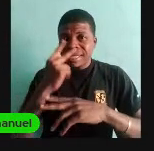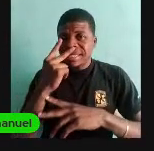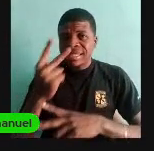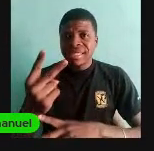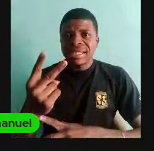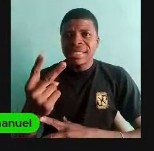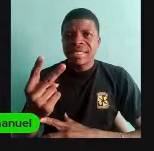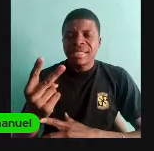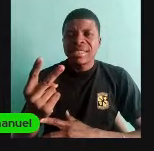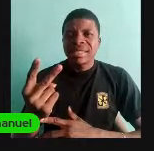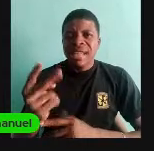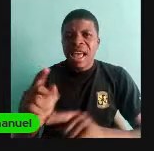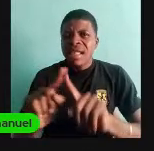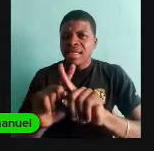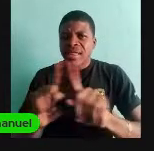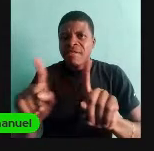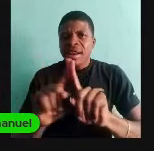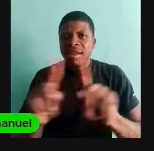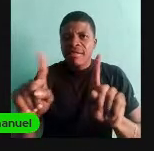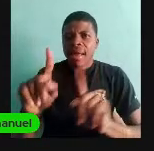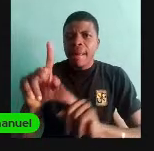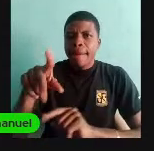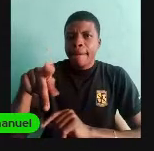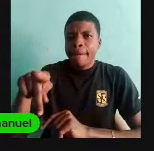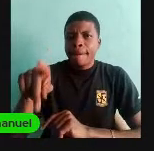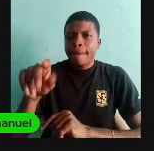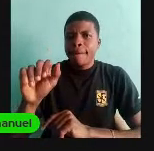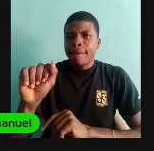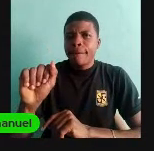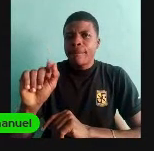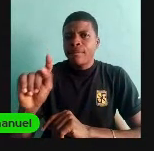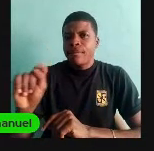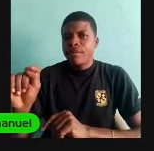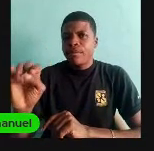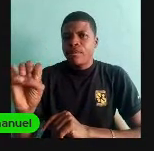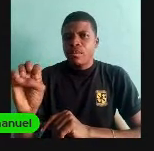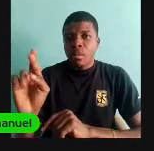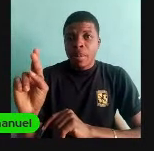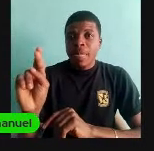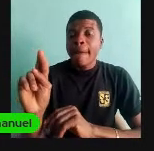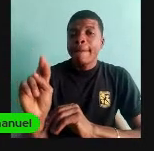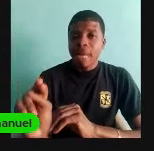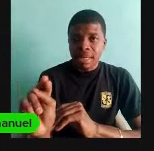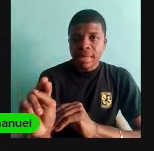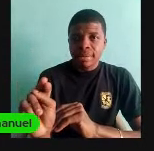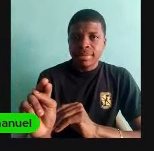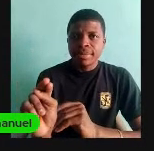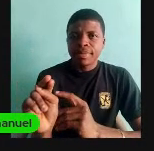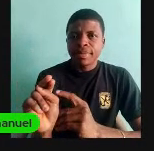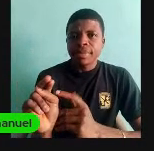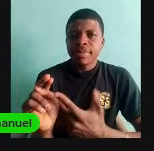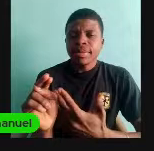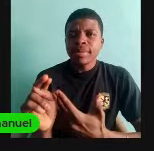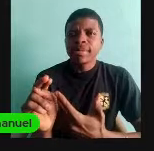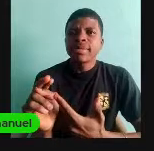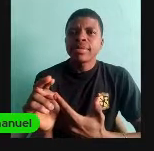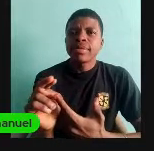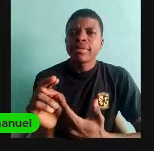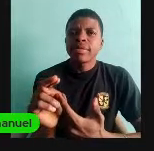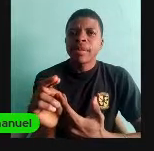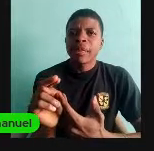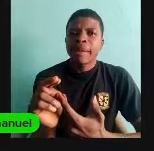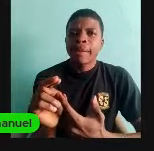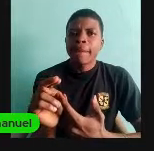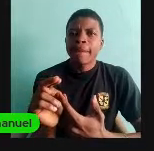then the light one, then the yellow and black that are lined up in a pattern. Okay. Then